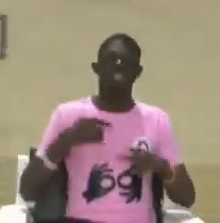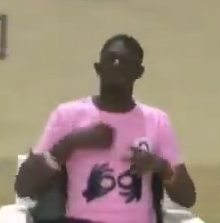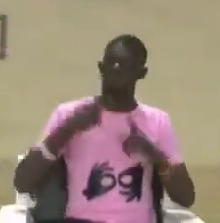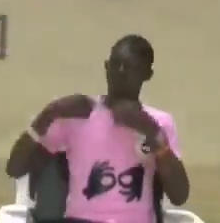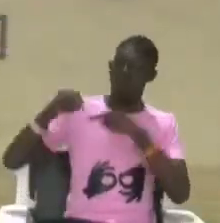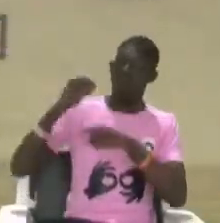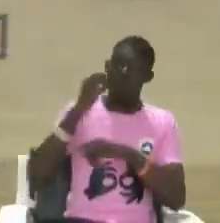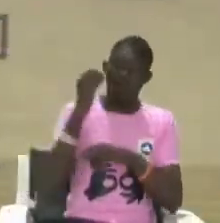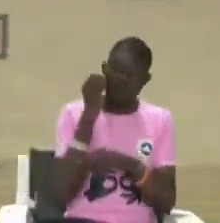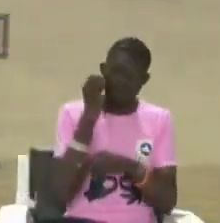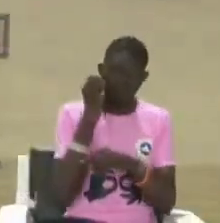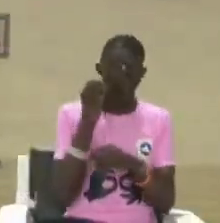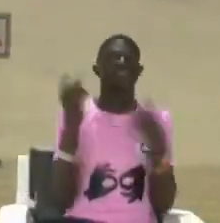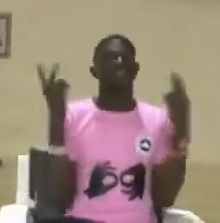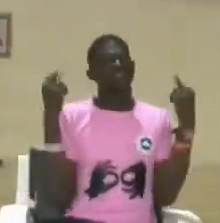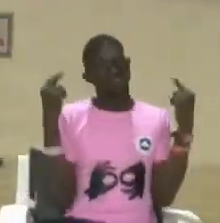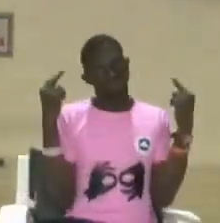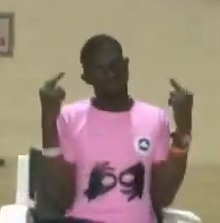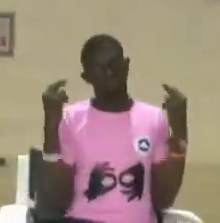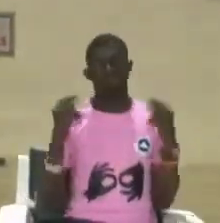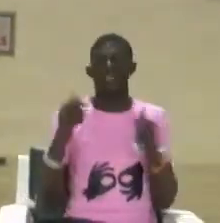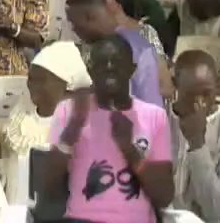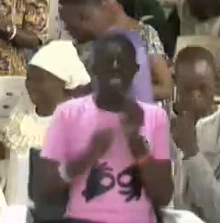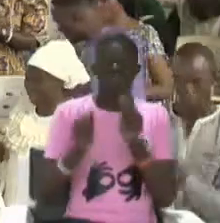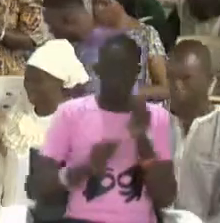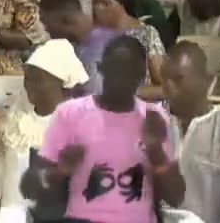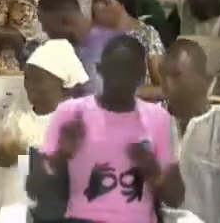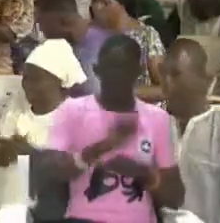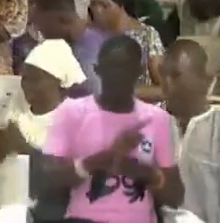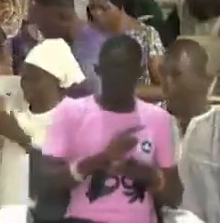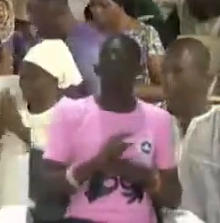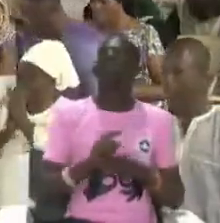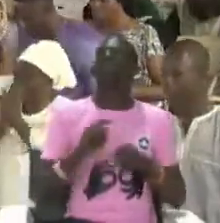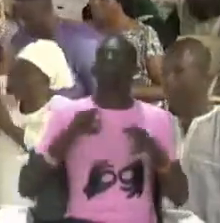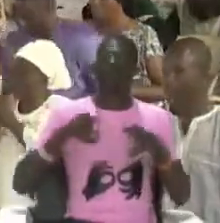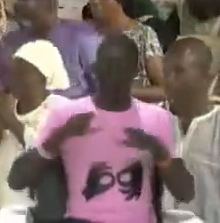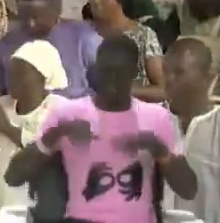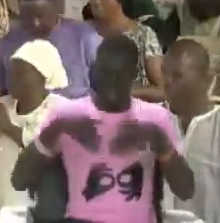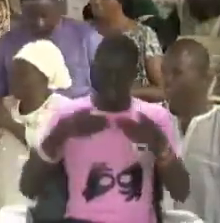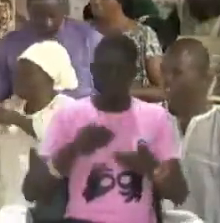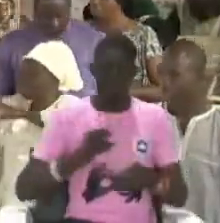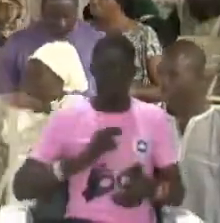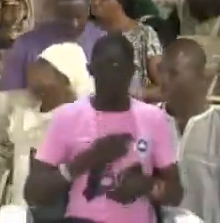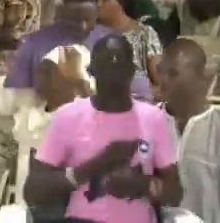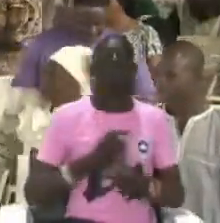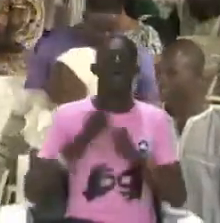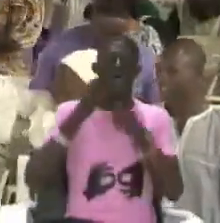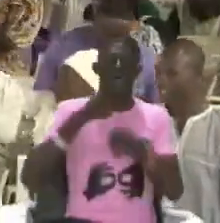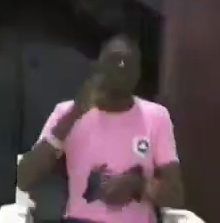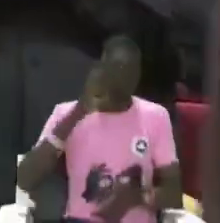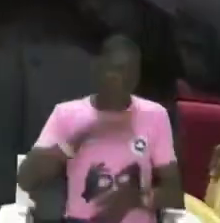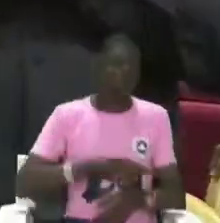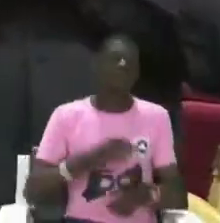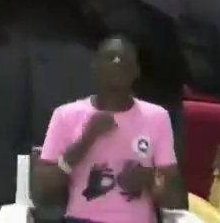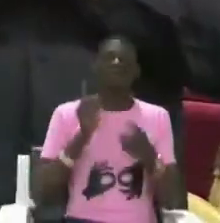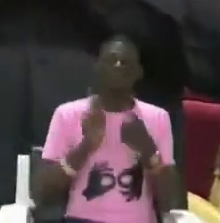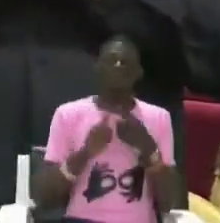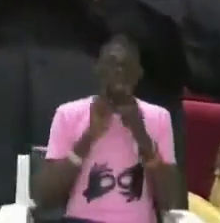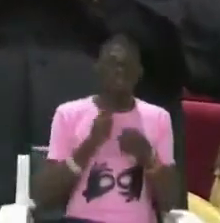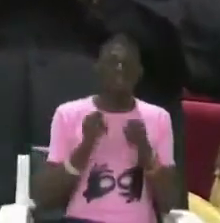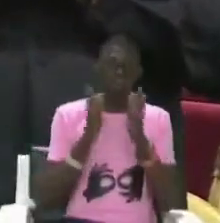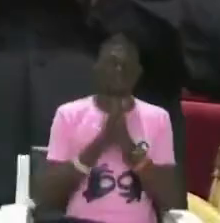give every one of your children, every one of us in your presence tonight, give us reward of answer to prayer. In the name